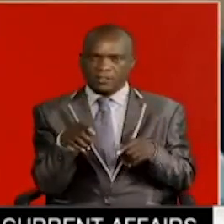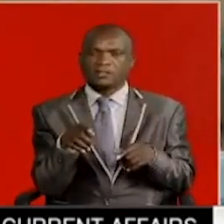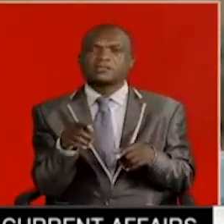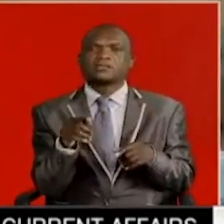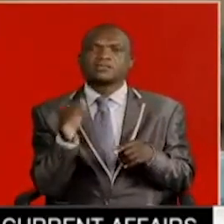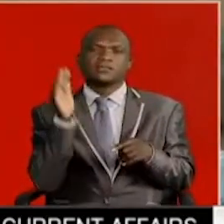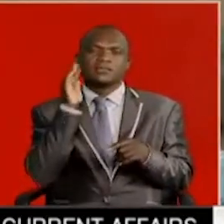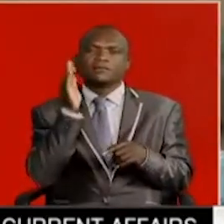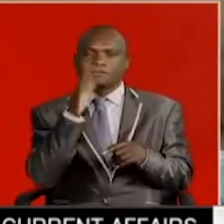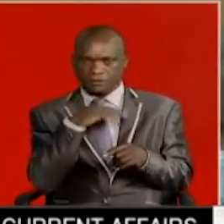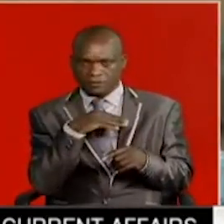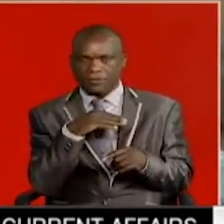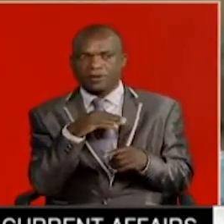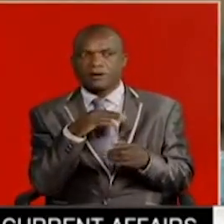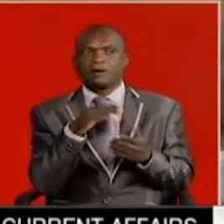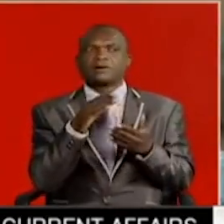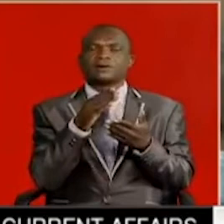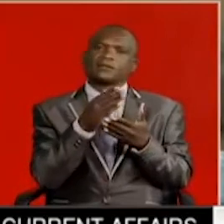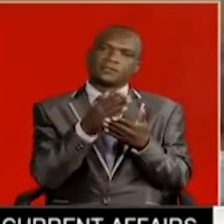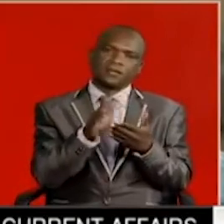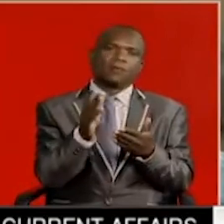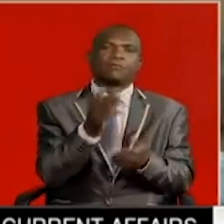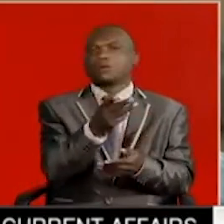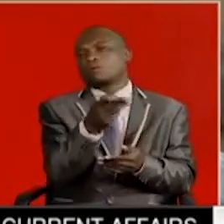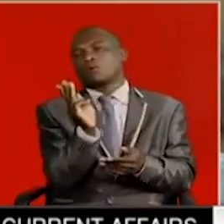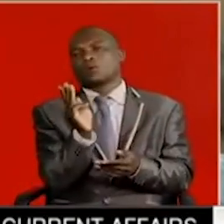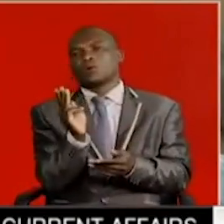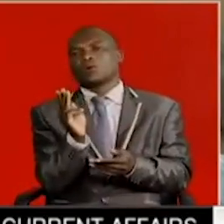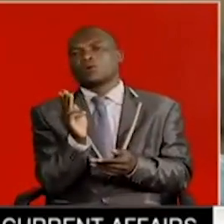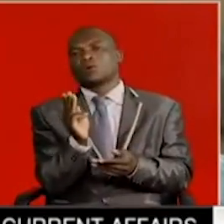getting reports of some people who will be,